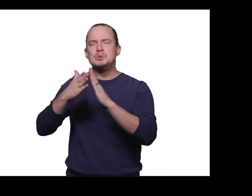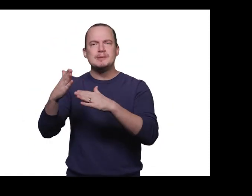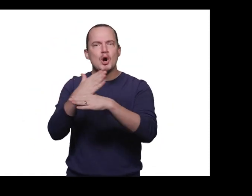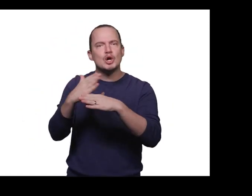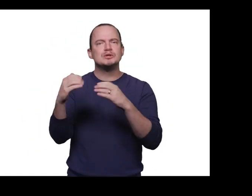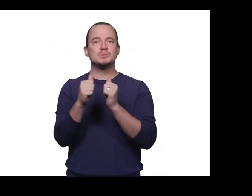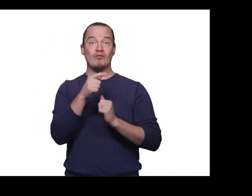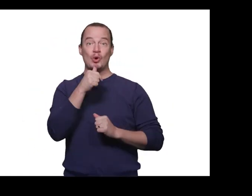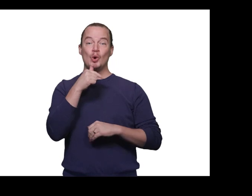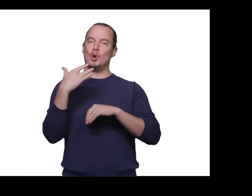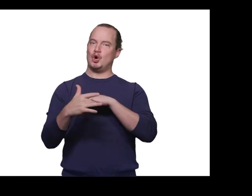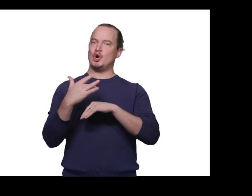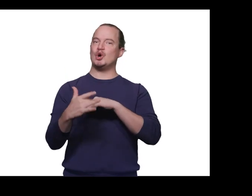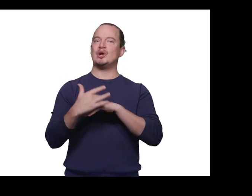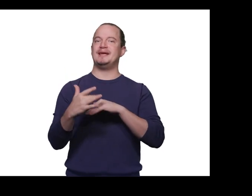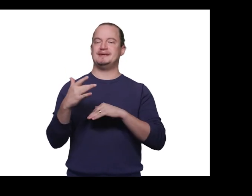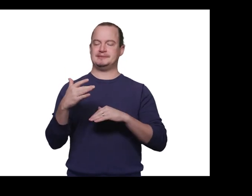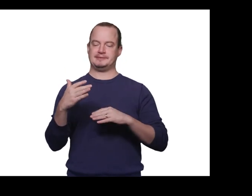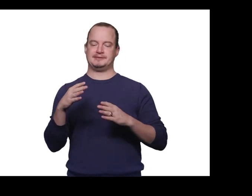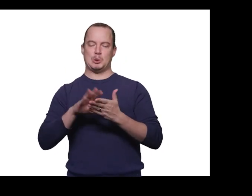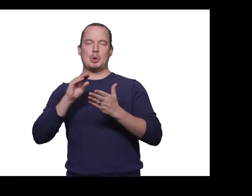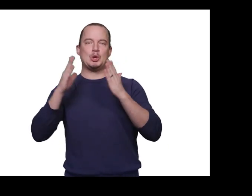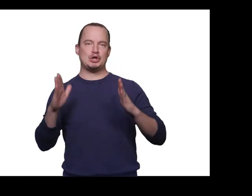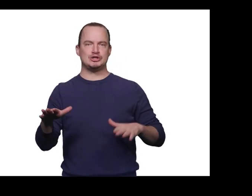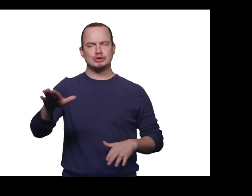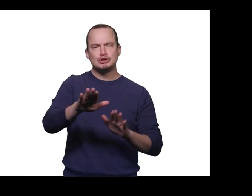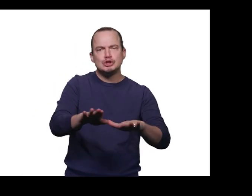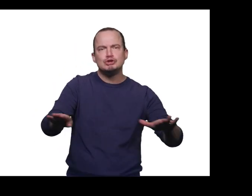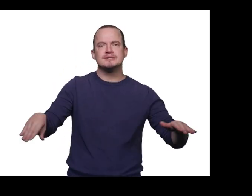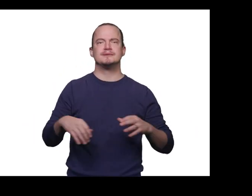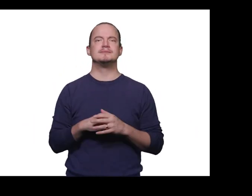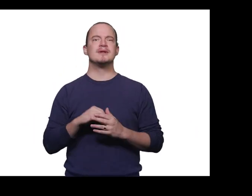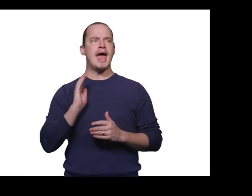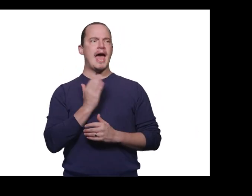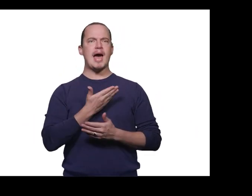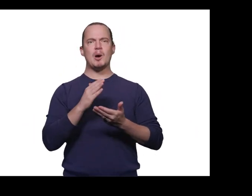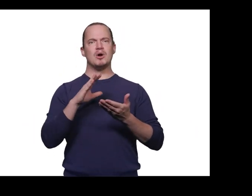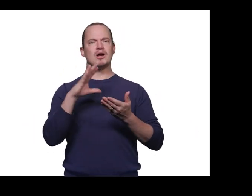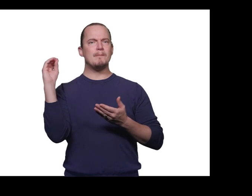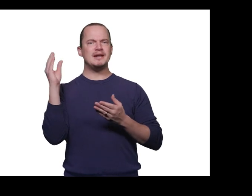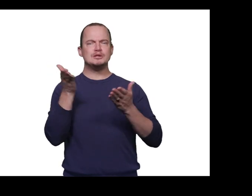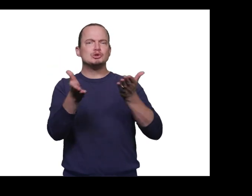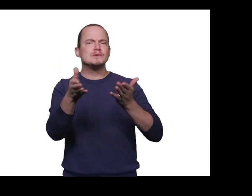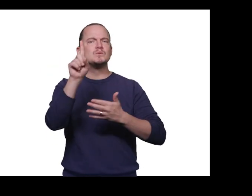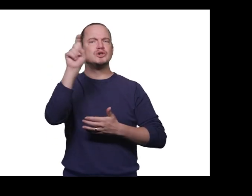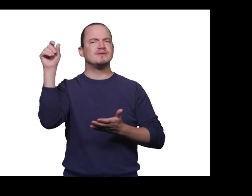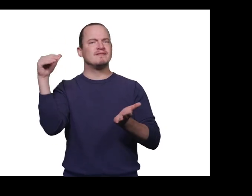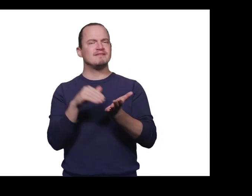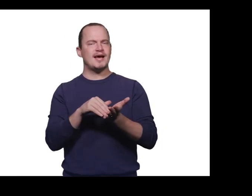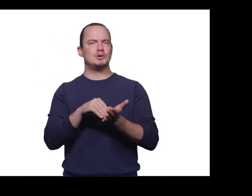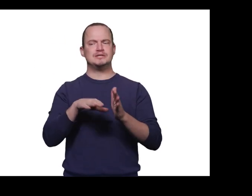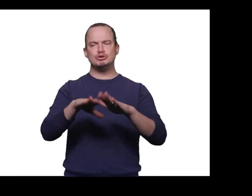with early learners. Wolf Trap Institute for Early Learning Through the Arts serves just under 100,000 children,